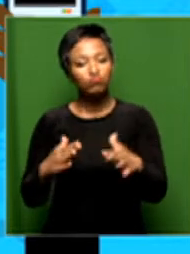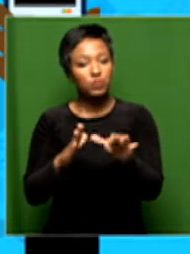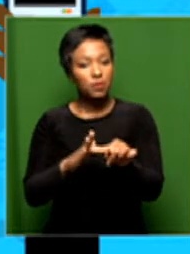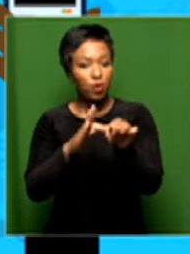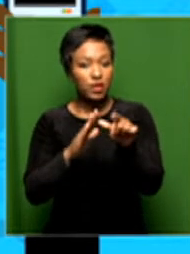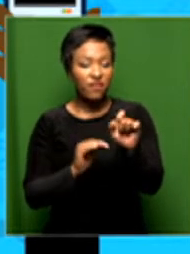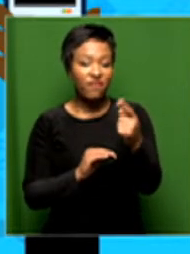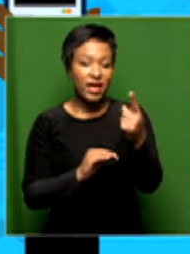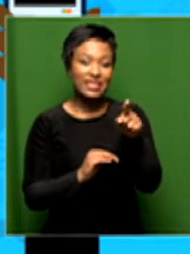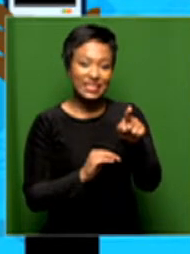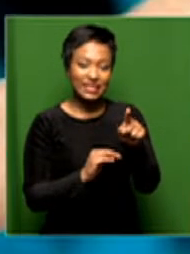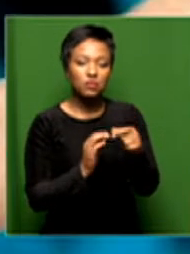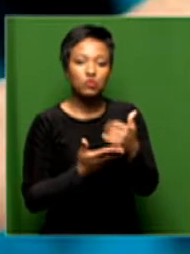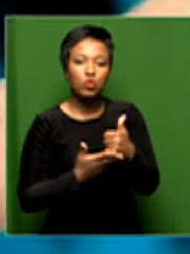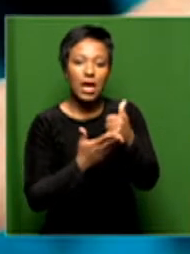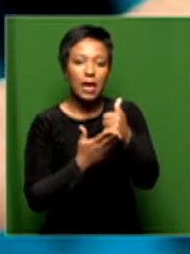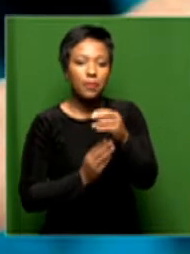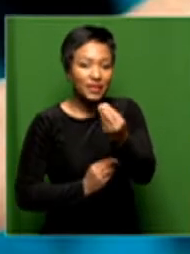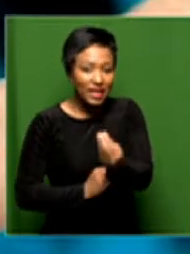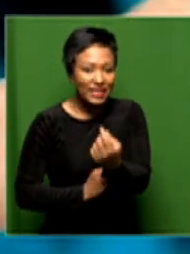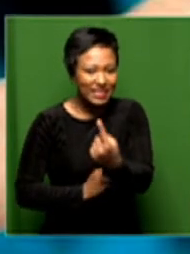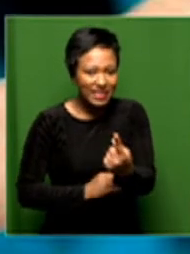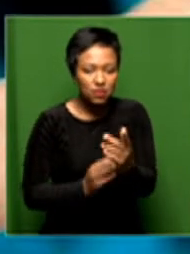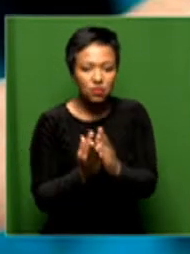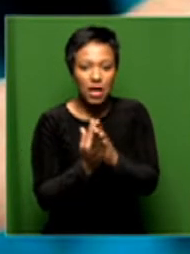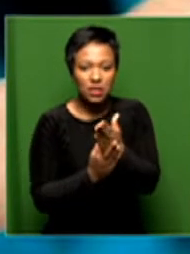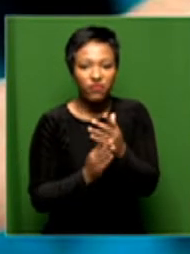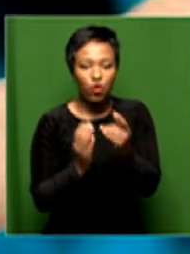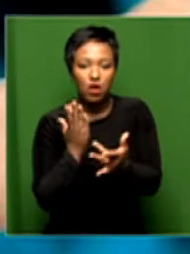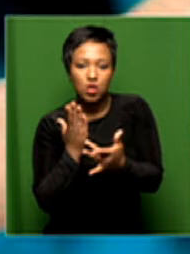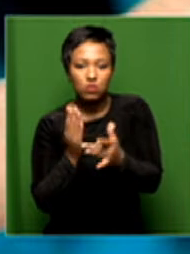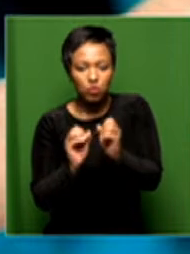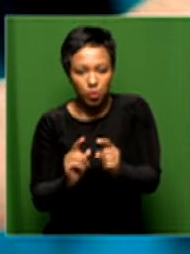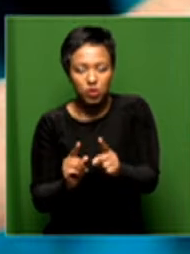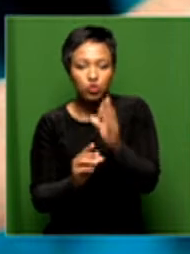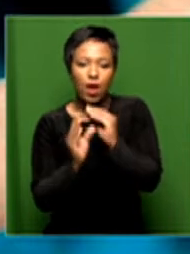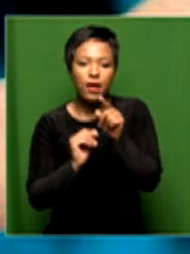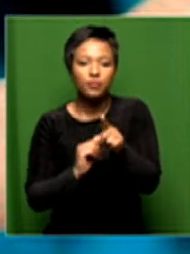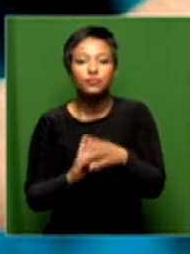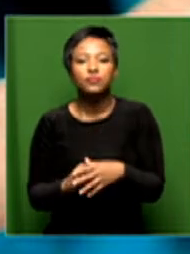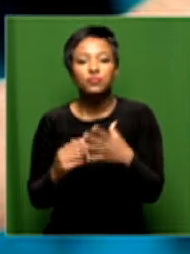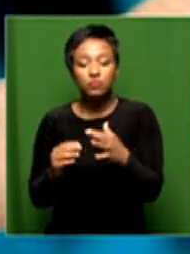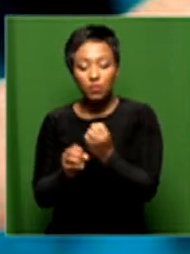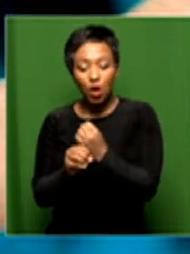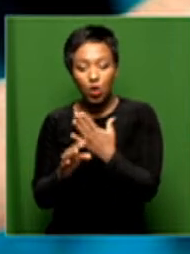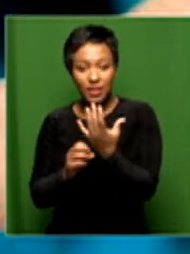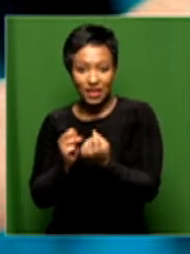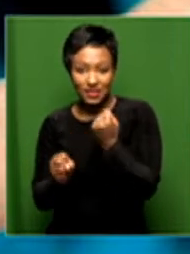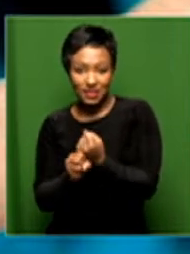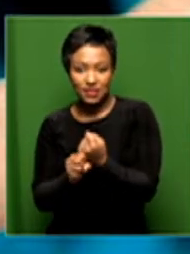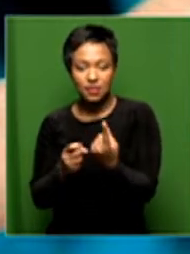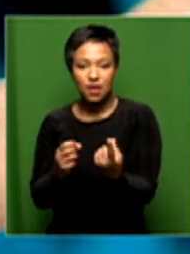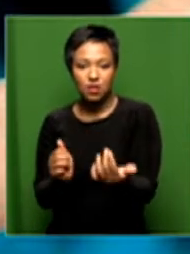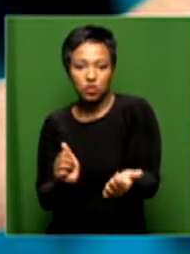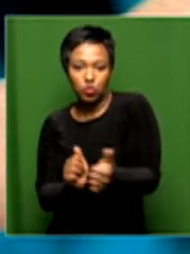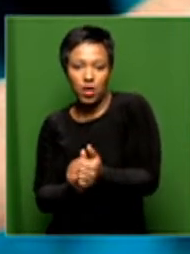critical first step towards providing every child with access to digital learning opportunities. Launched this year, now this joint